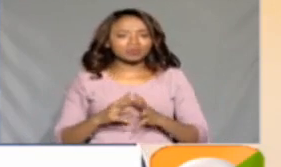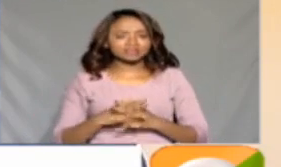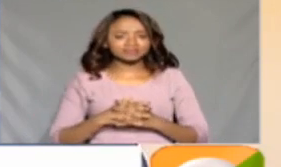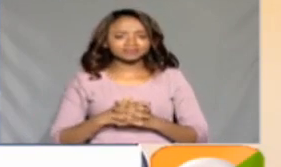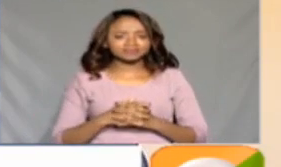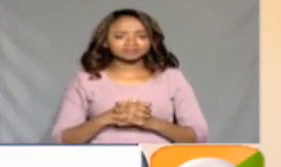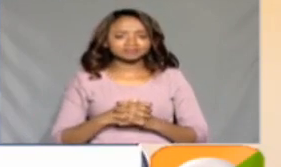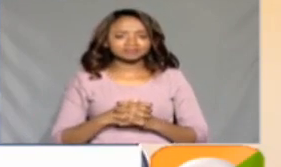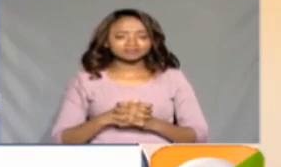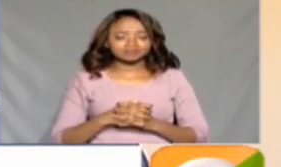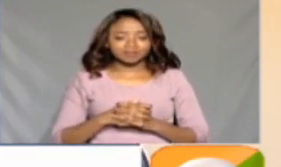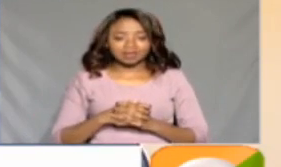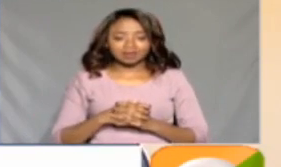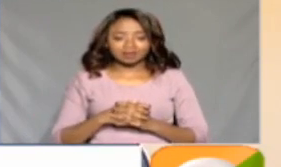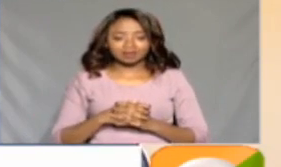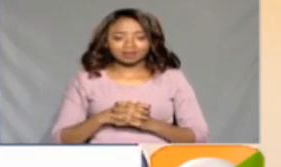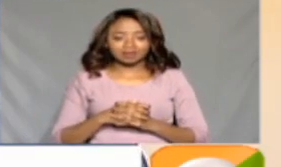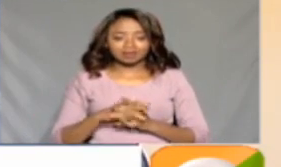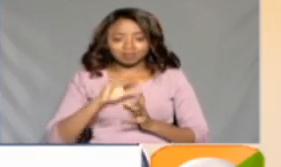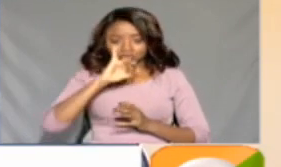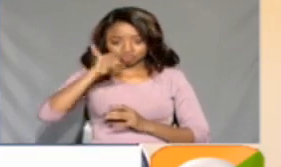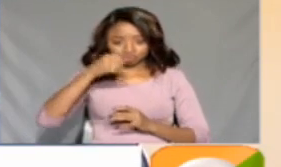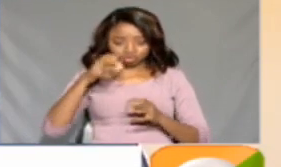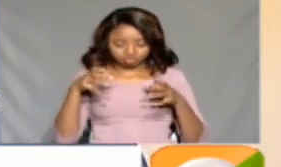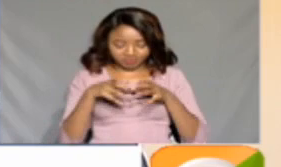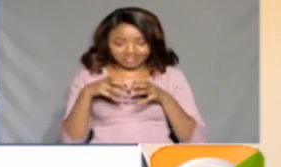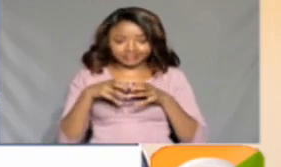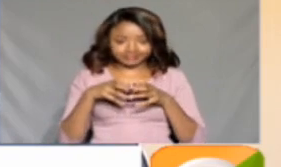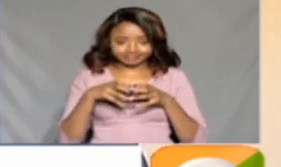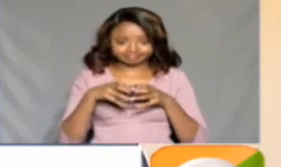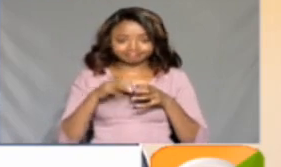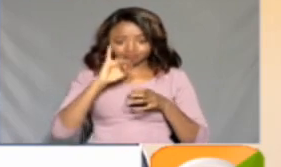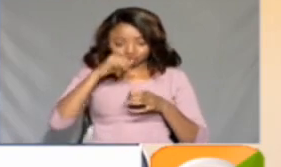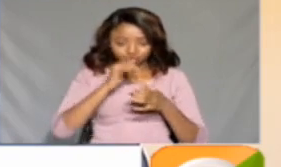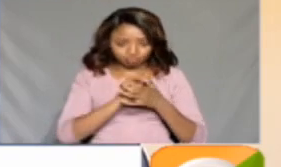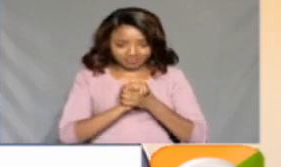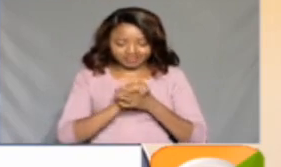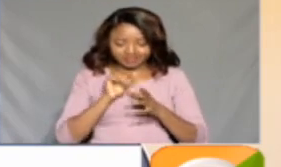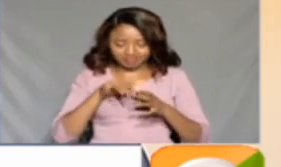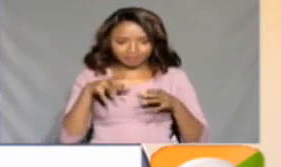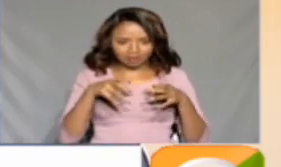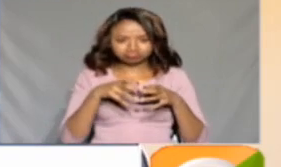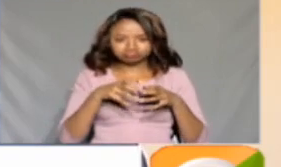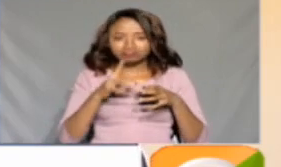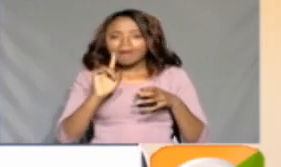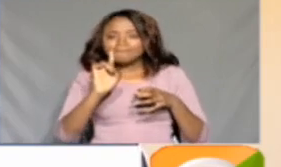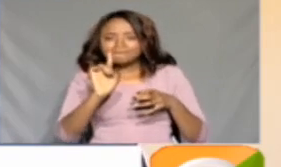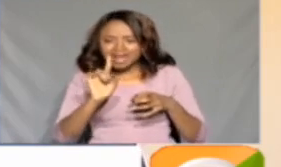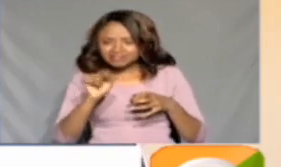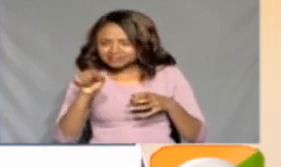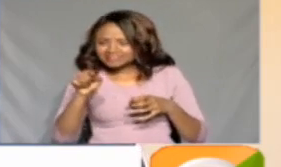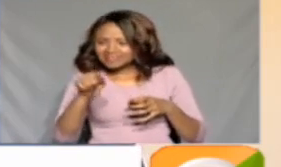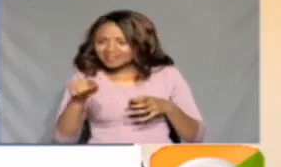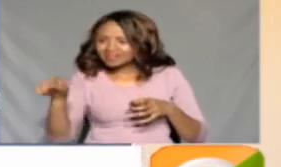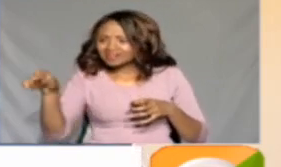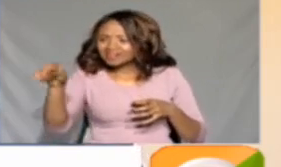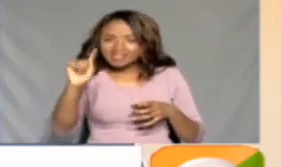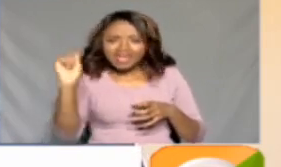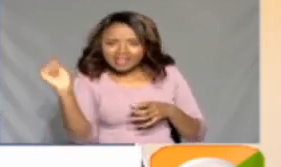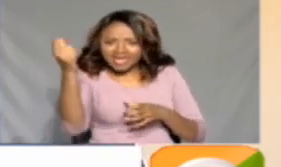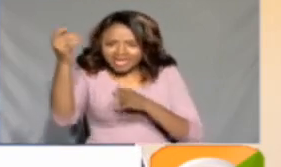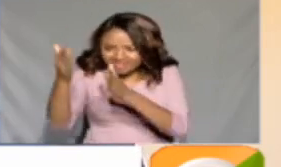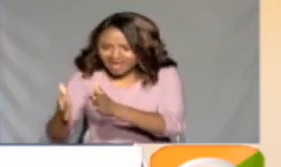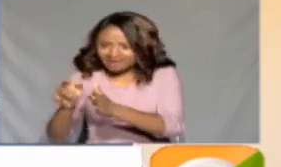his Jubilee Damu. But Kenya is more important than Jubilee. And I think in this program, I've told you the